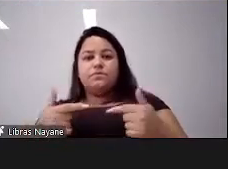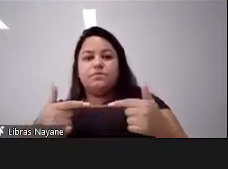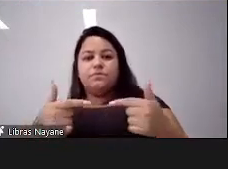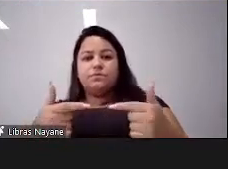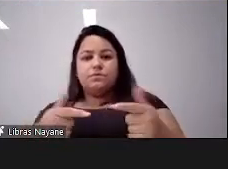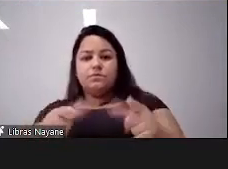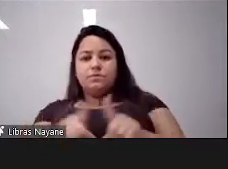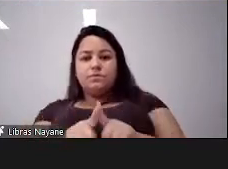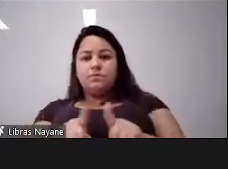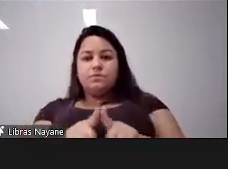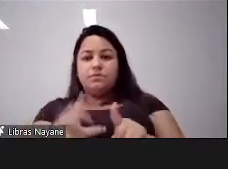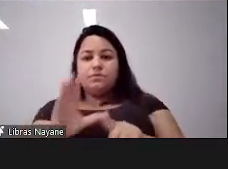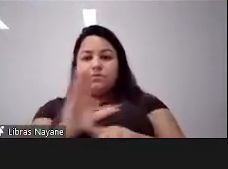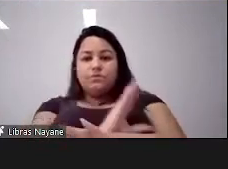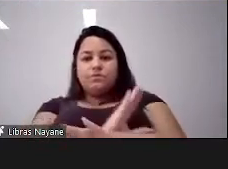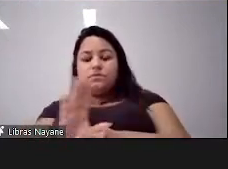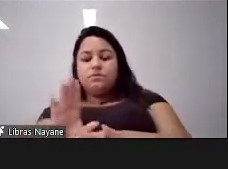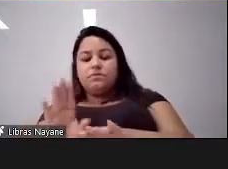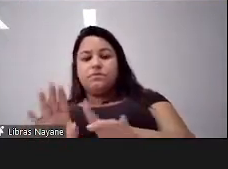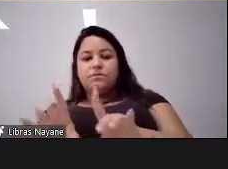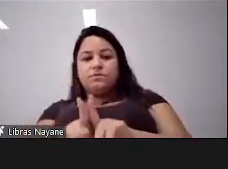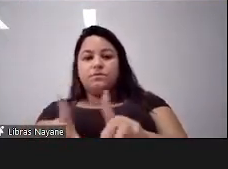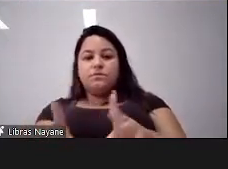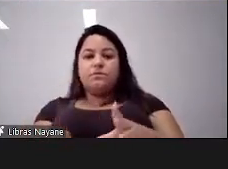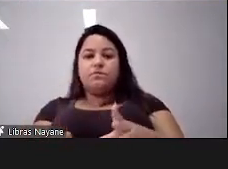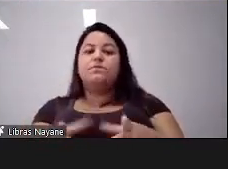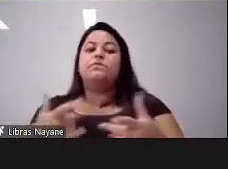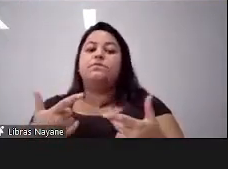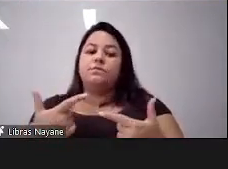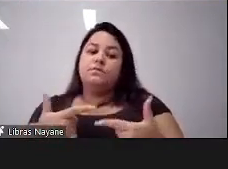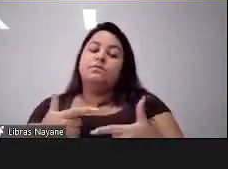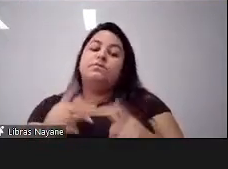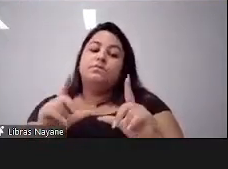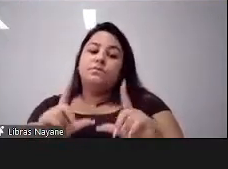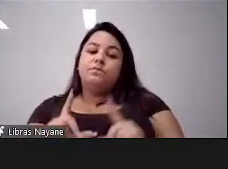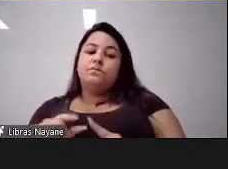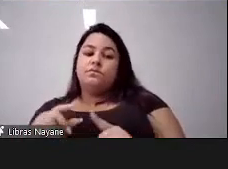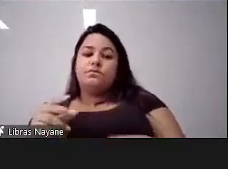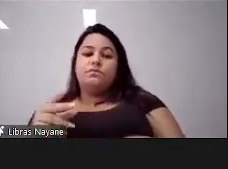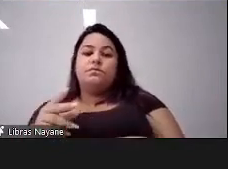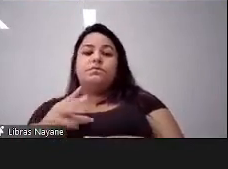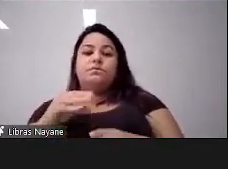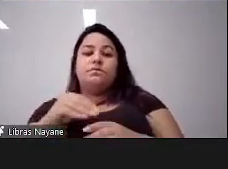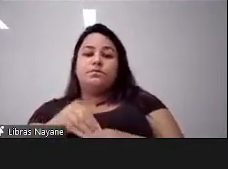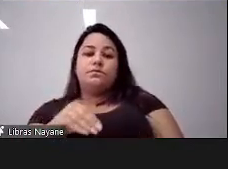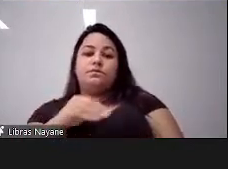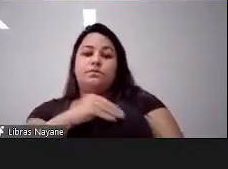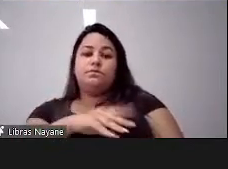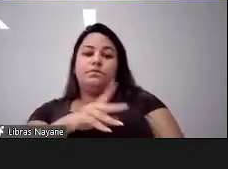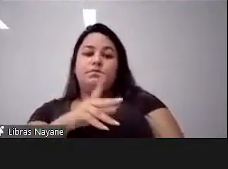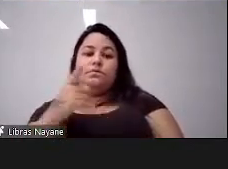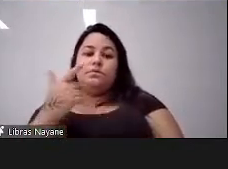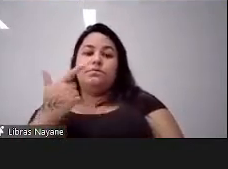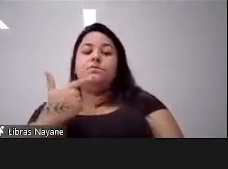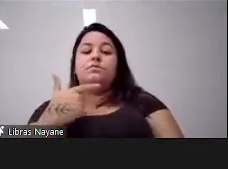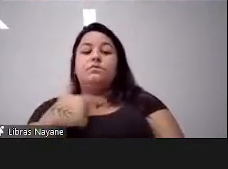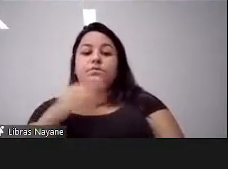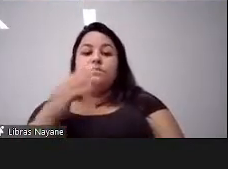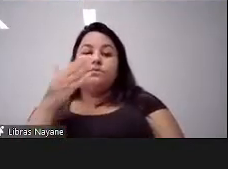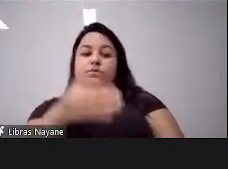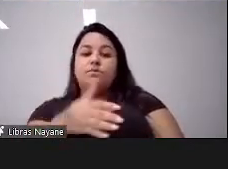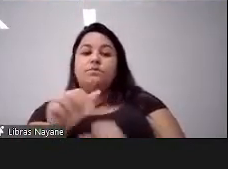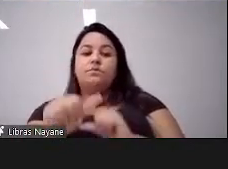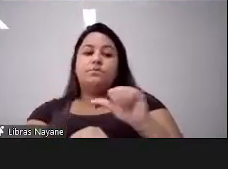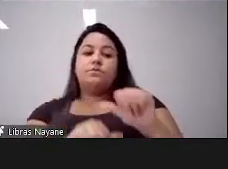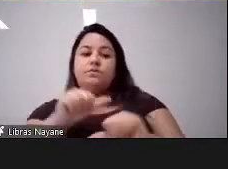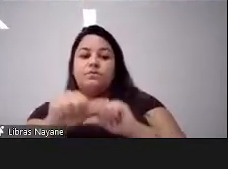administration rate is too much. So to be better applied. And there's the issue